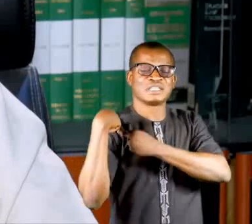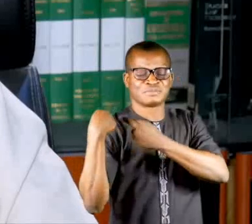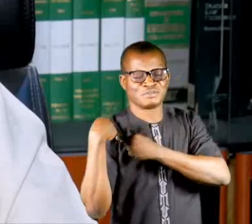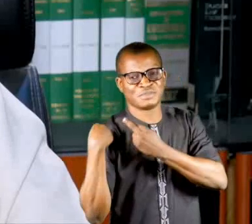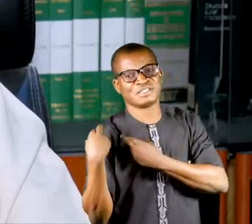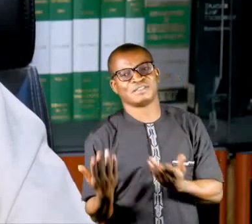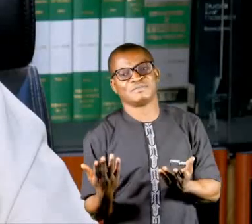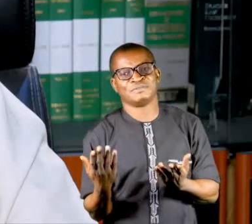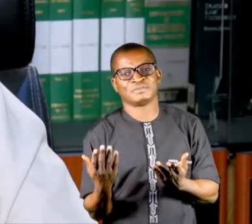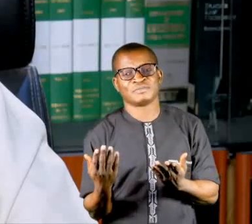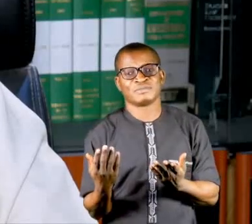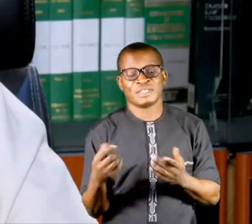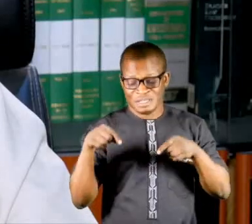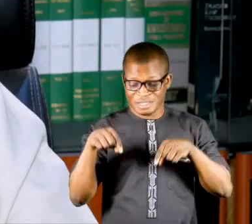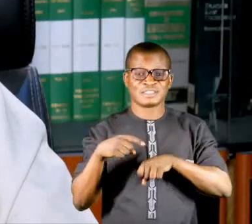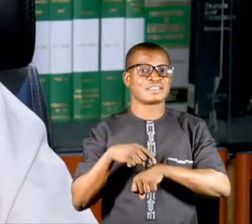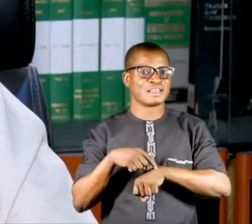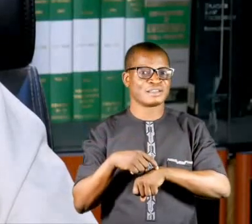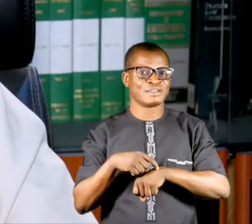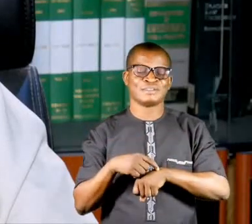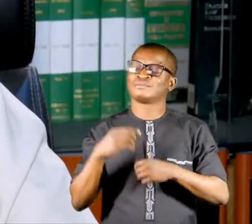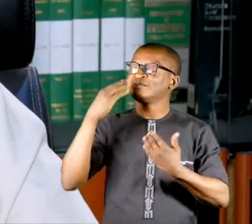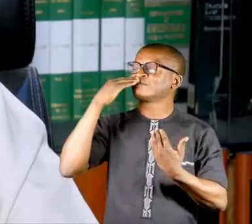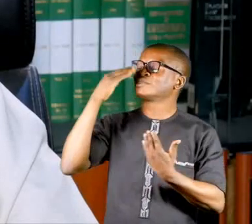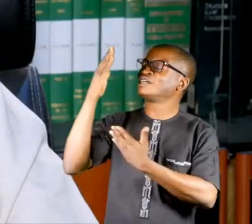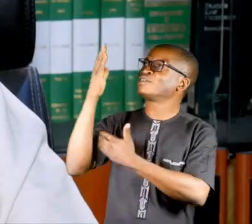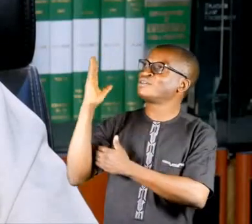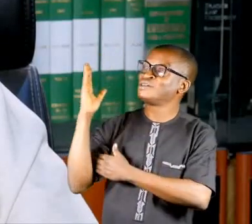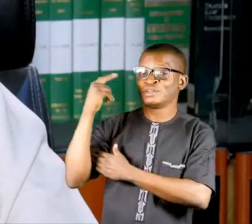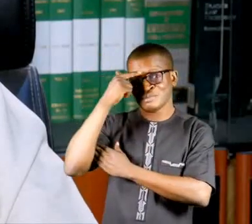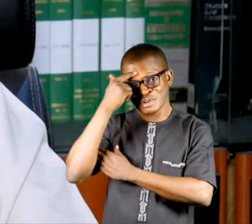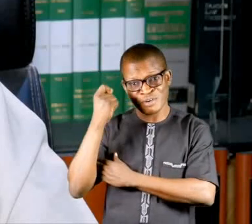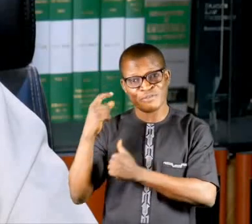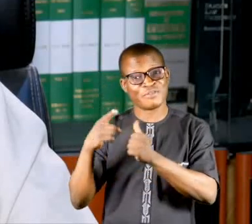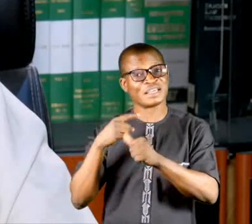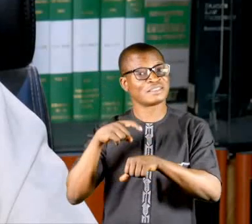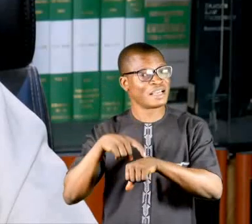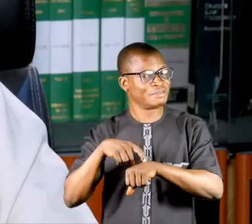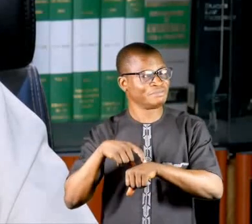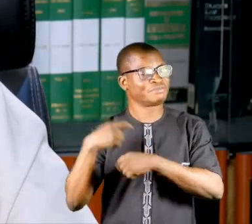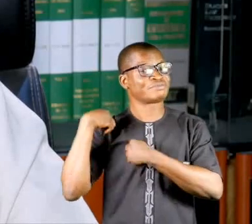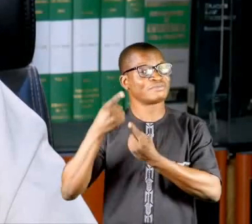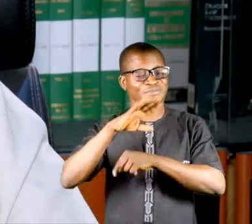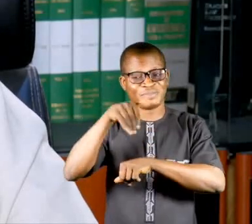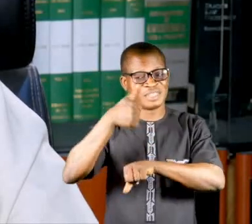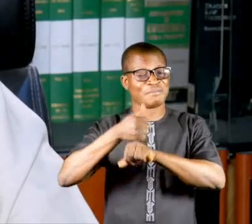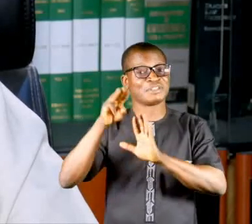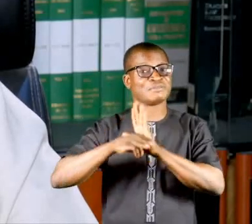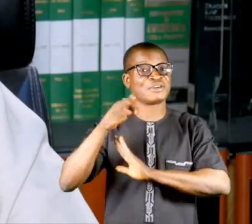of their job. Well, this time around, we will say we thank God, because for the first time